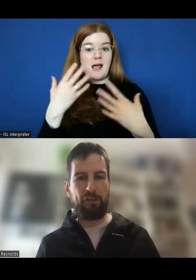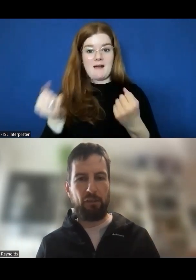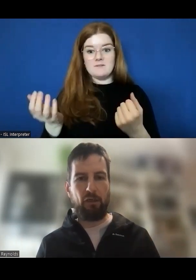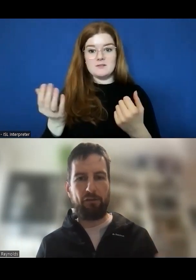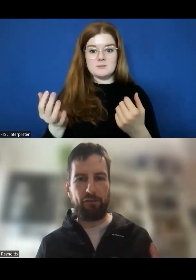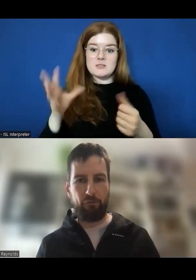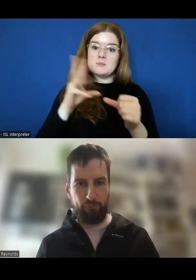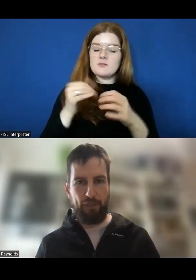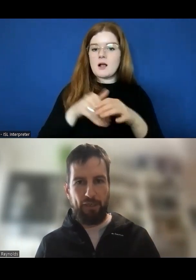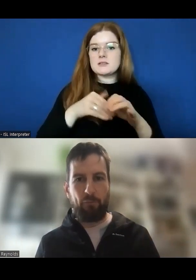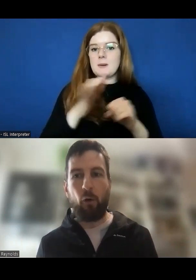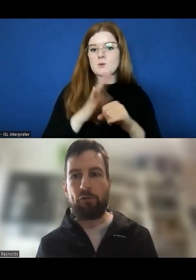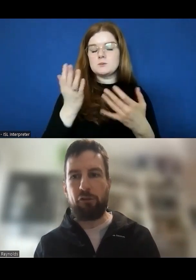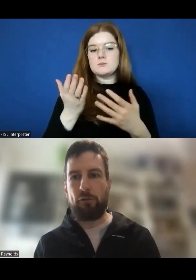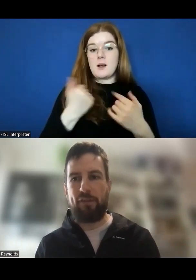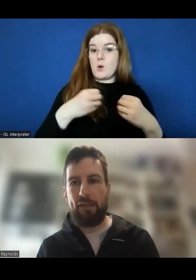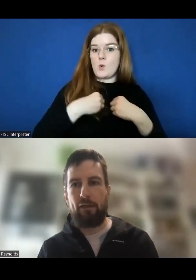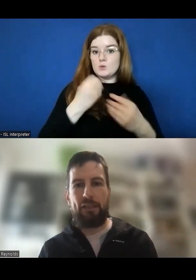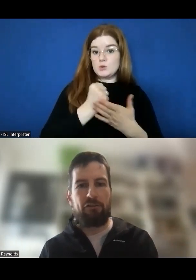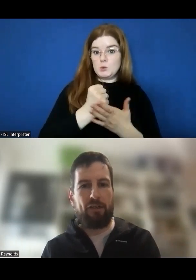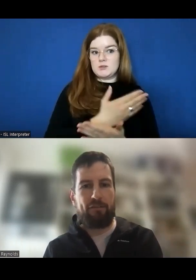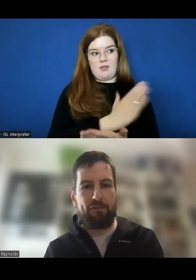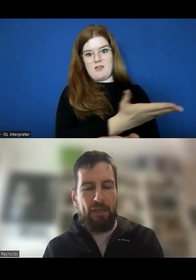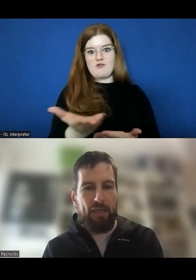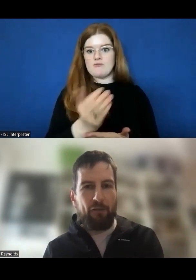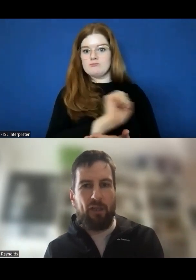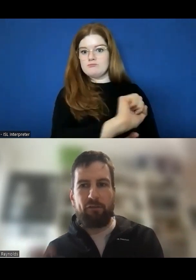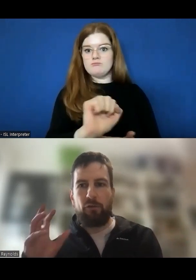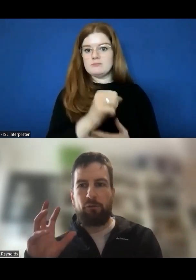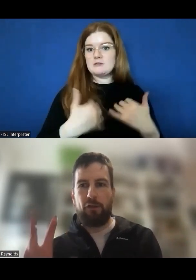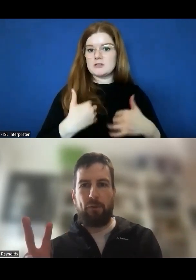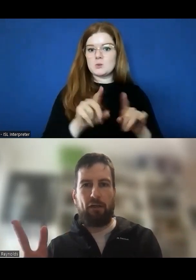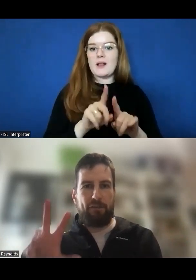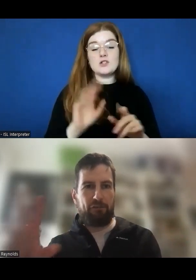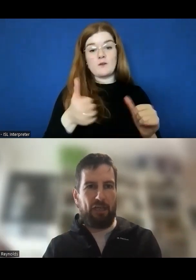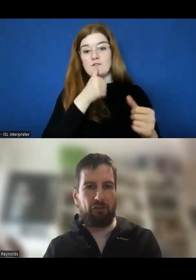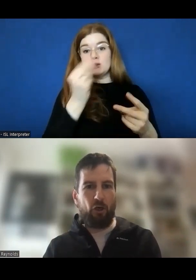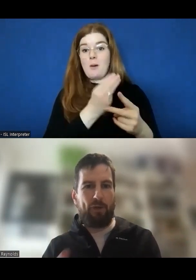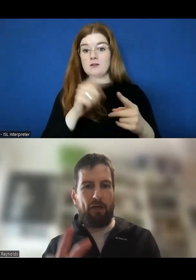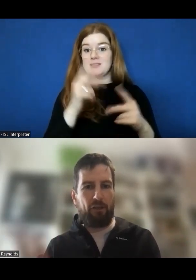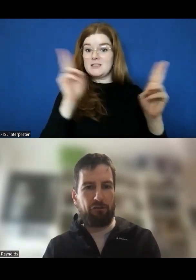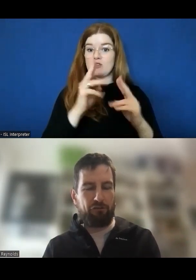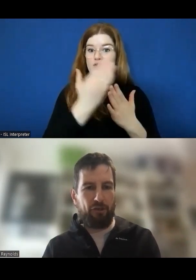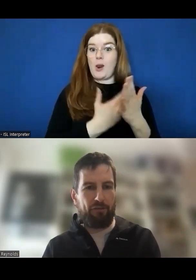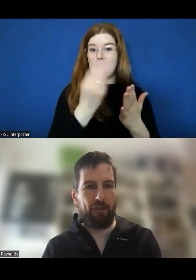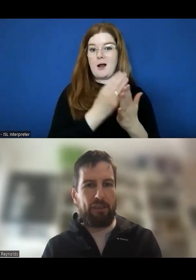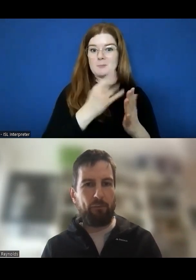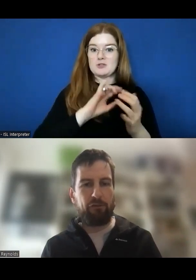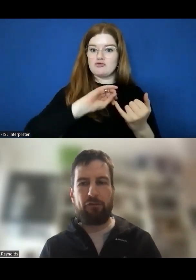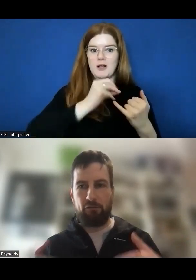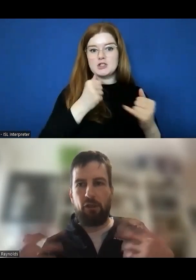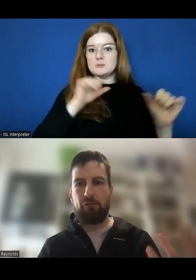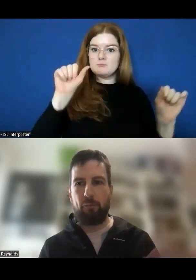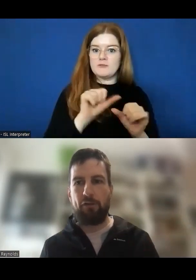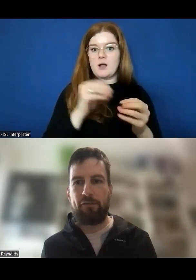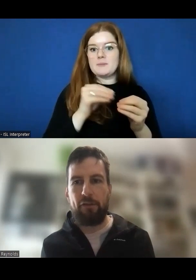the particular context of my own students and their interests as well. So the first part, the international law part, I'll just try and say a little bit